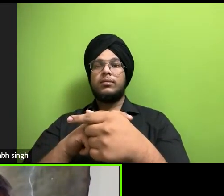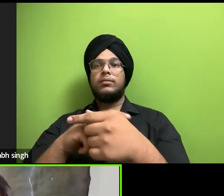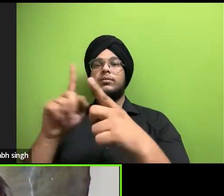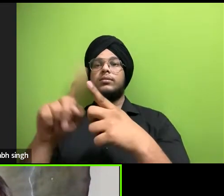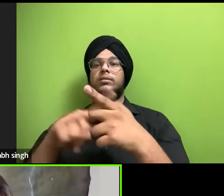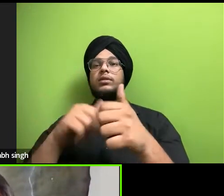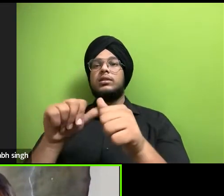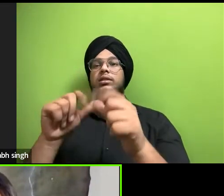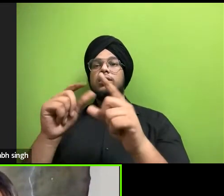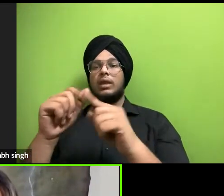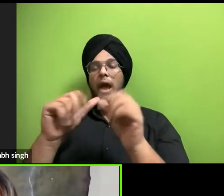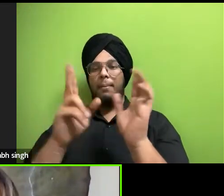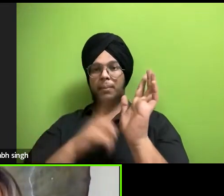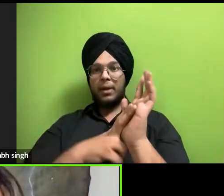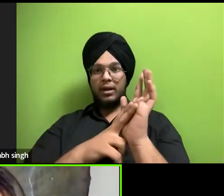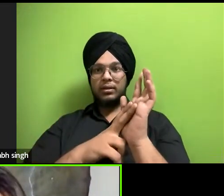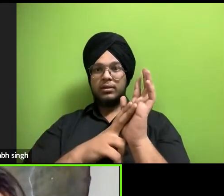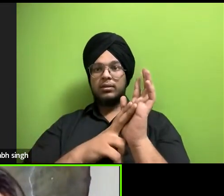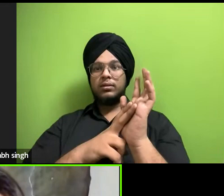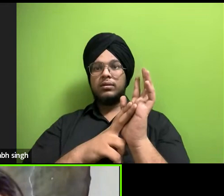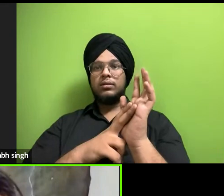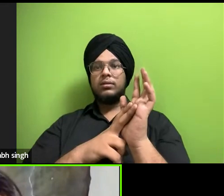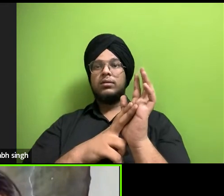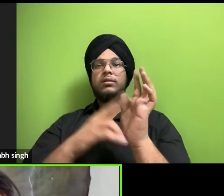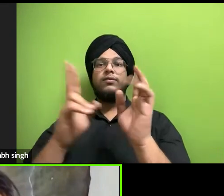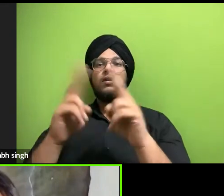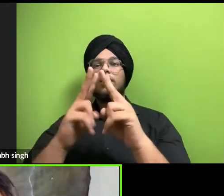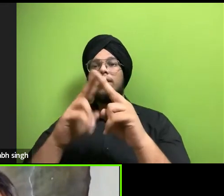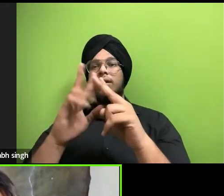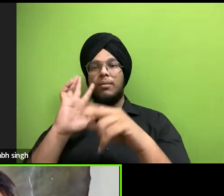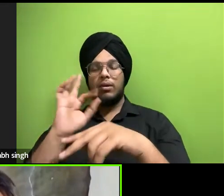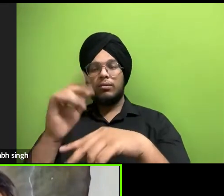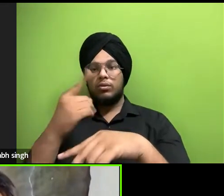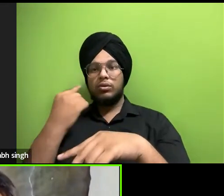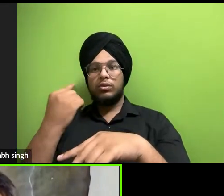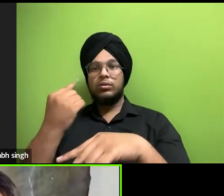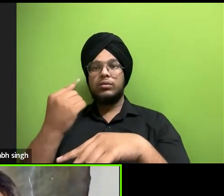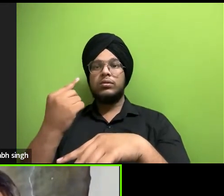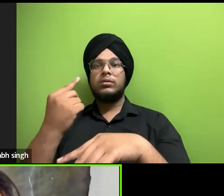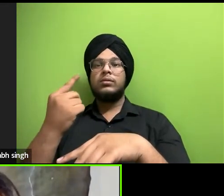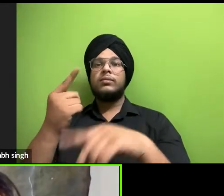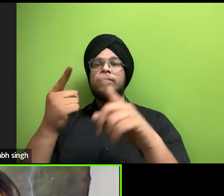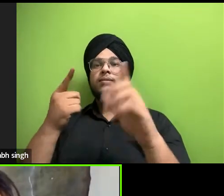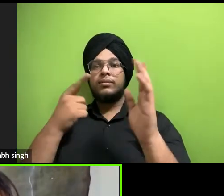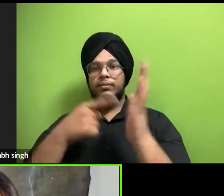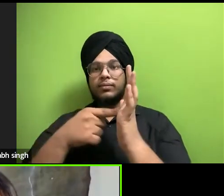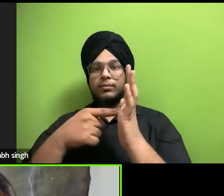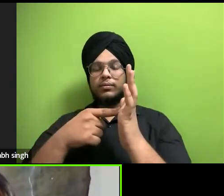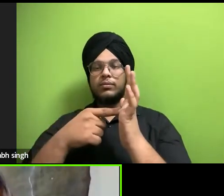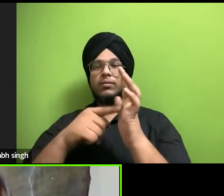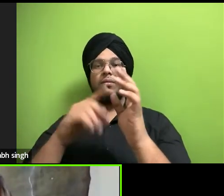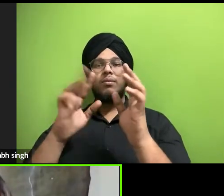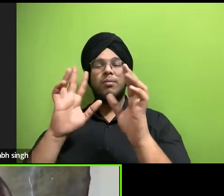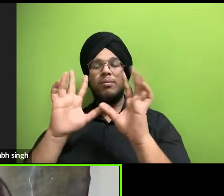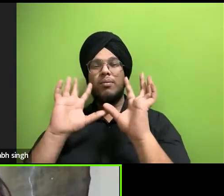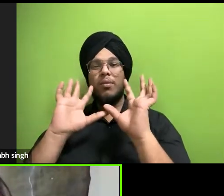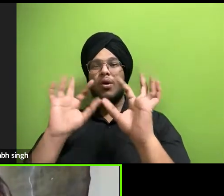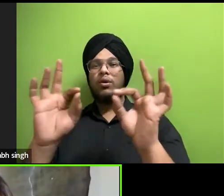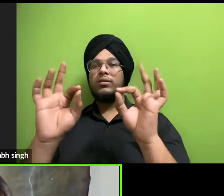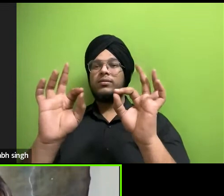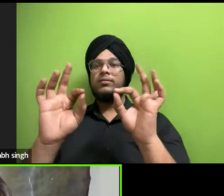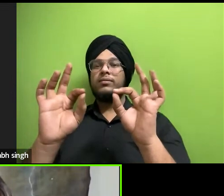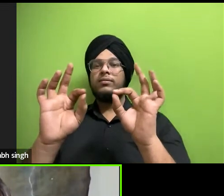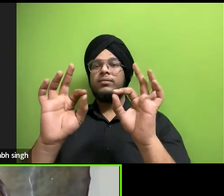Japanese sense, very essential. You know, it goes right down to the most important,